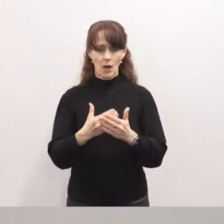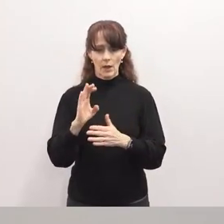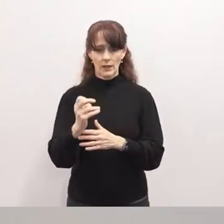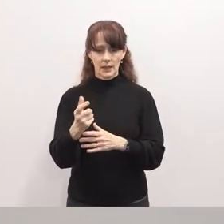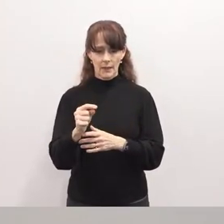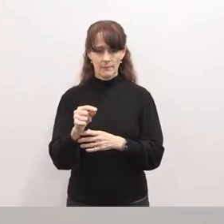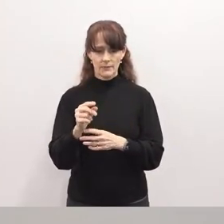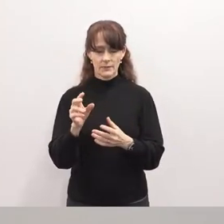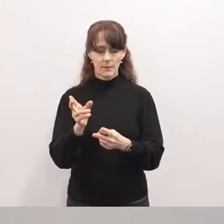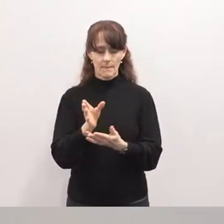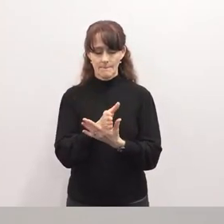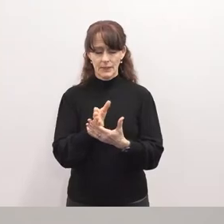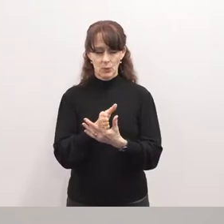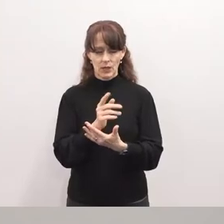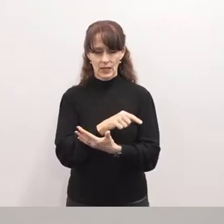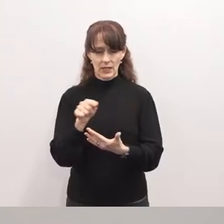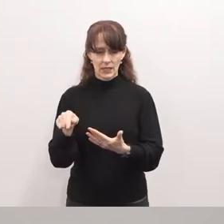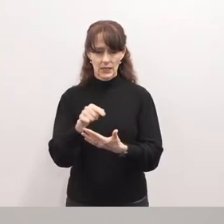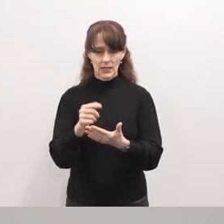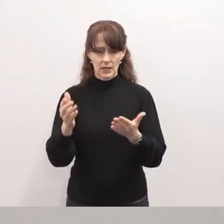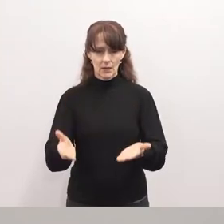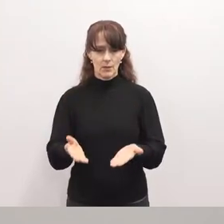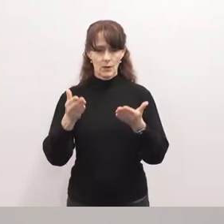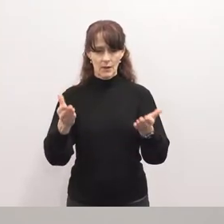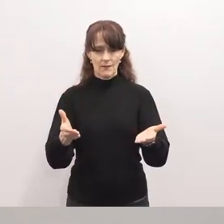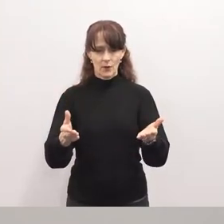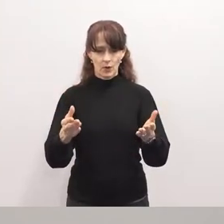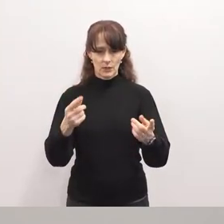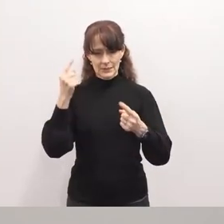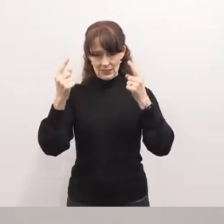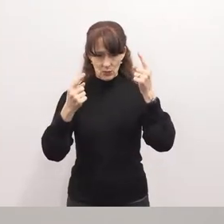the parties and providing for consideration.